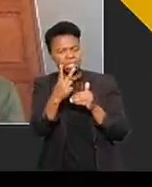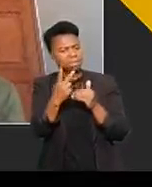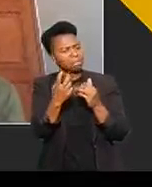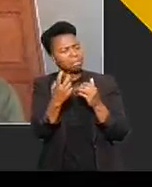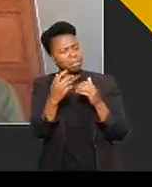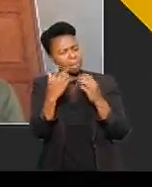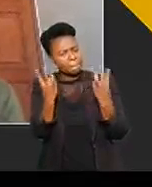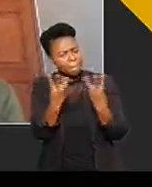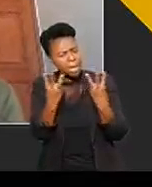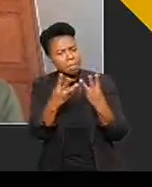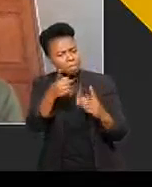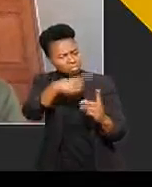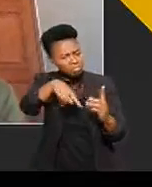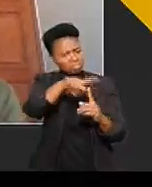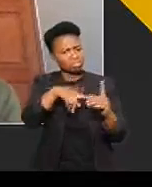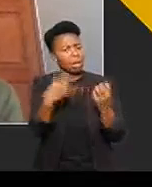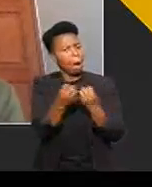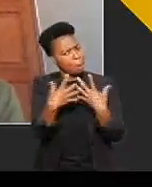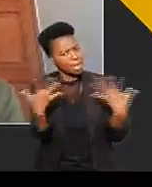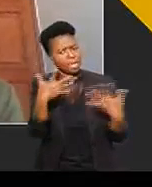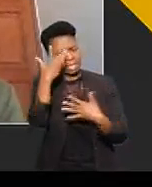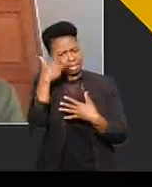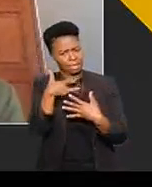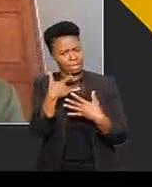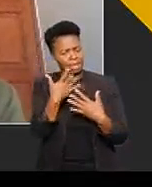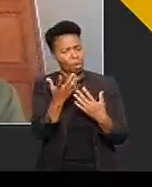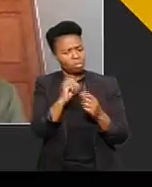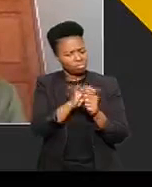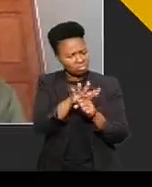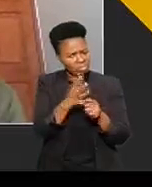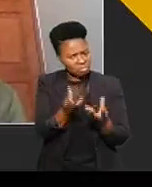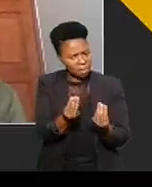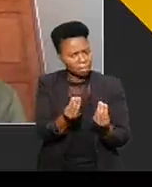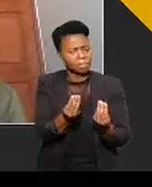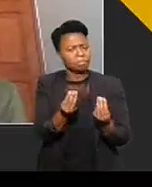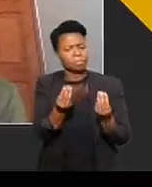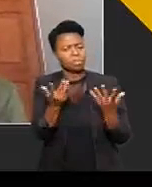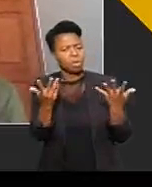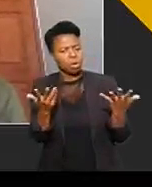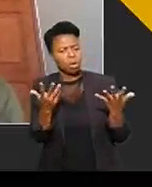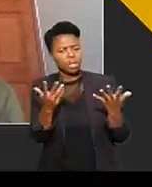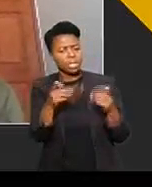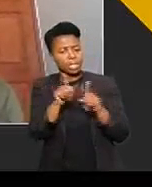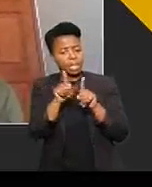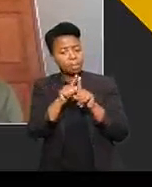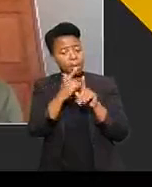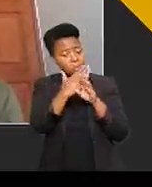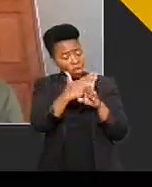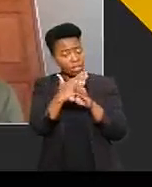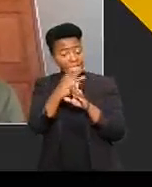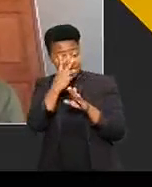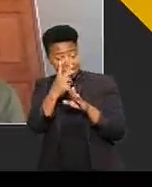many people in the population have been exposed. As you remember, Mutu can get the virus and then present the